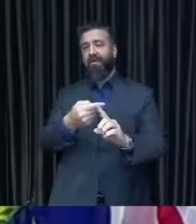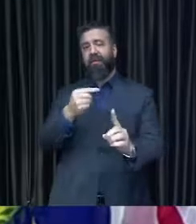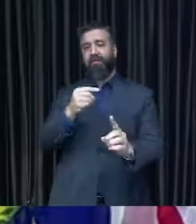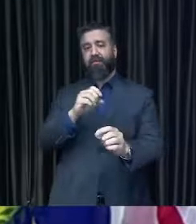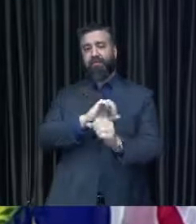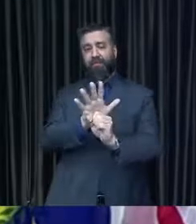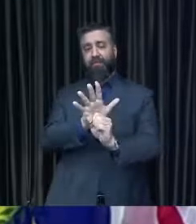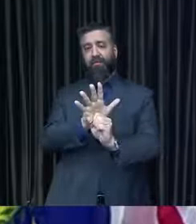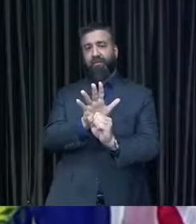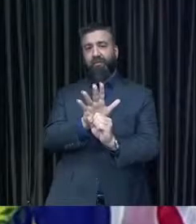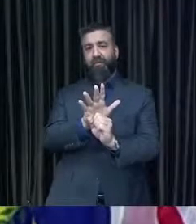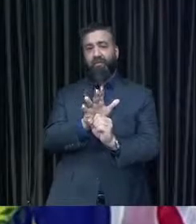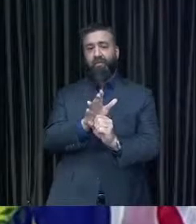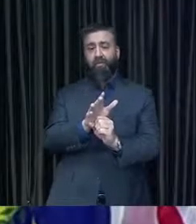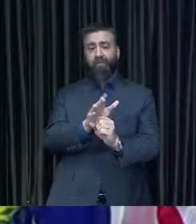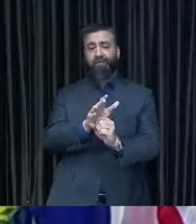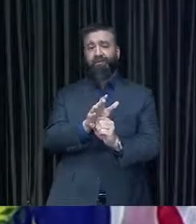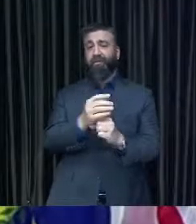have lost